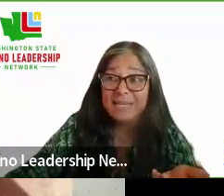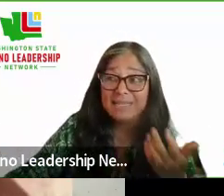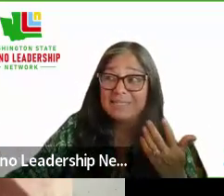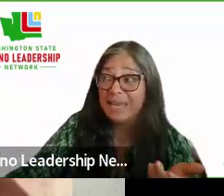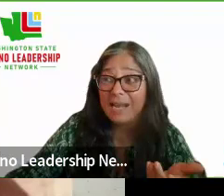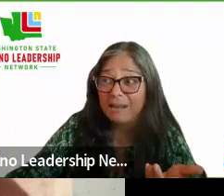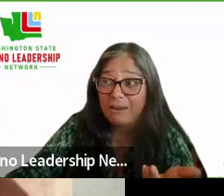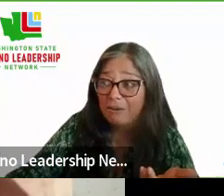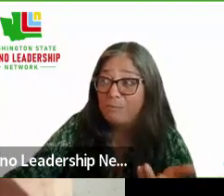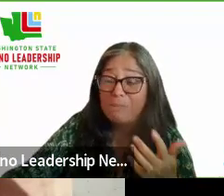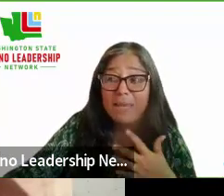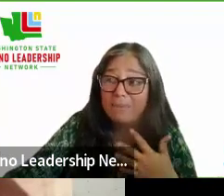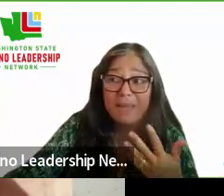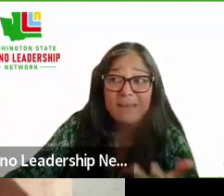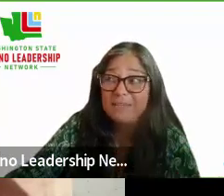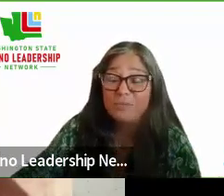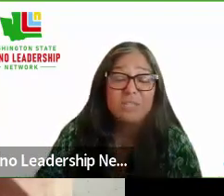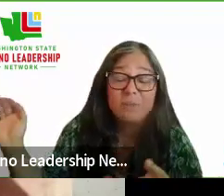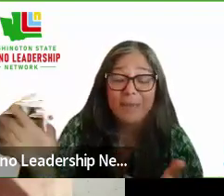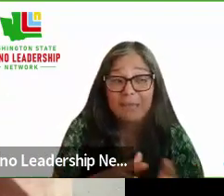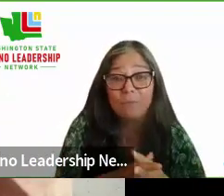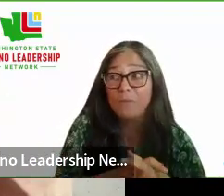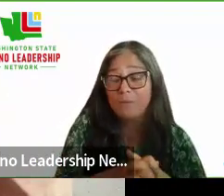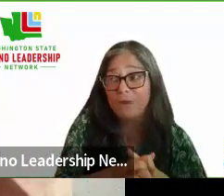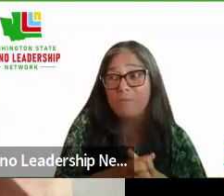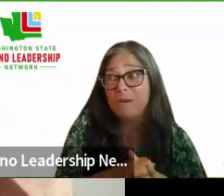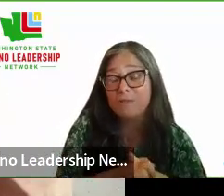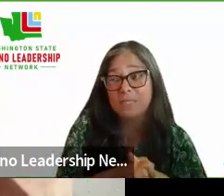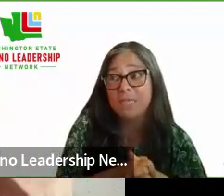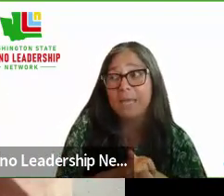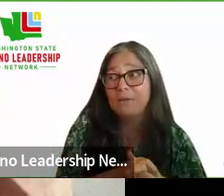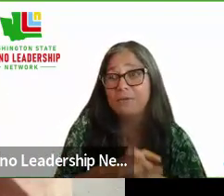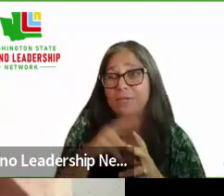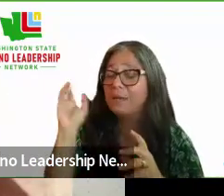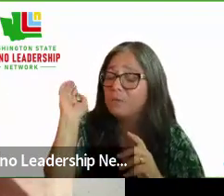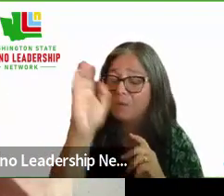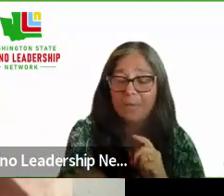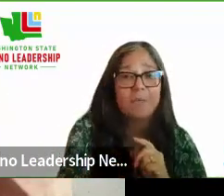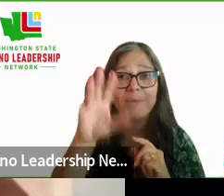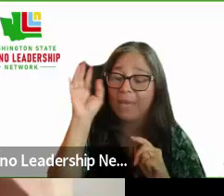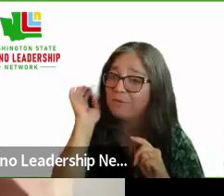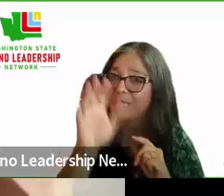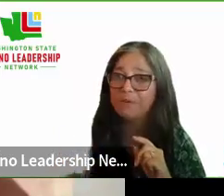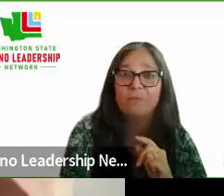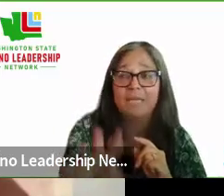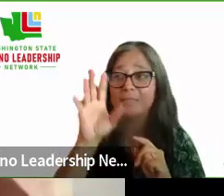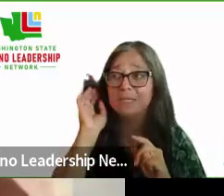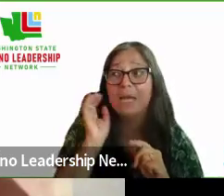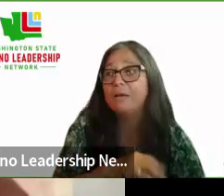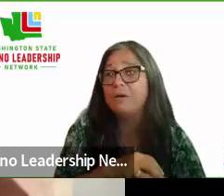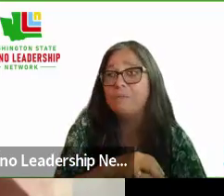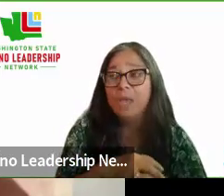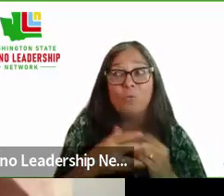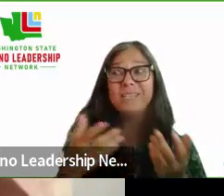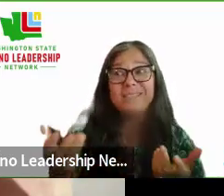parents decided to stay in Idaho, my cousins returned back when we were farm workers to Idaho. They kept coming every summer from Texas